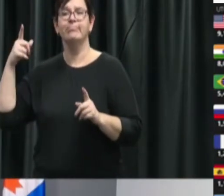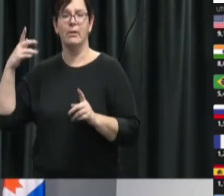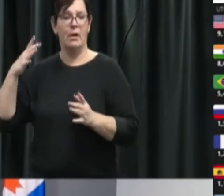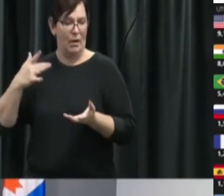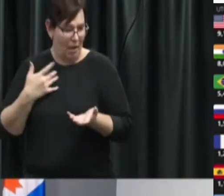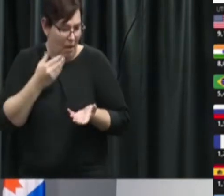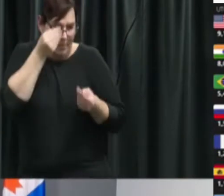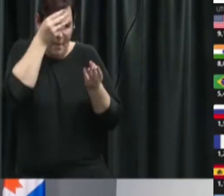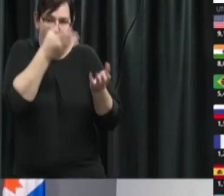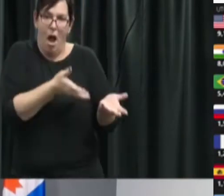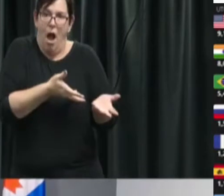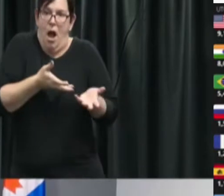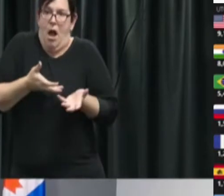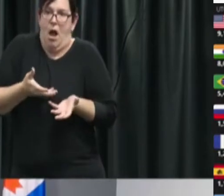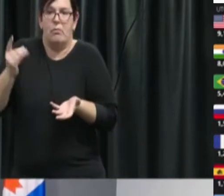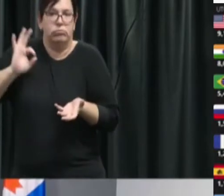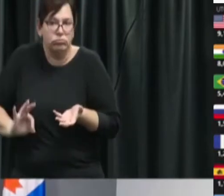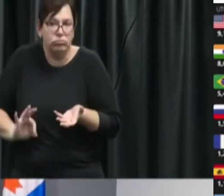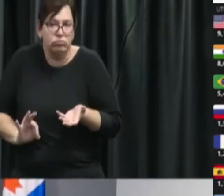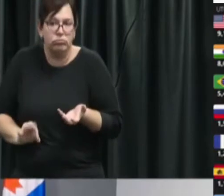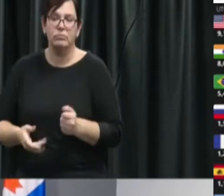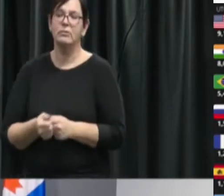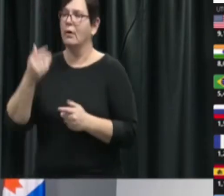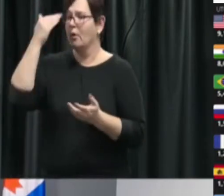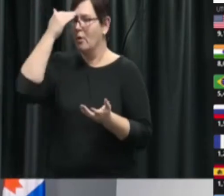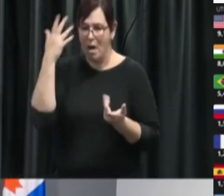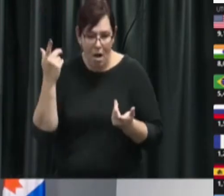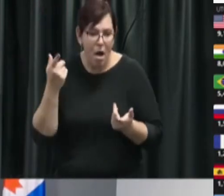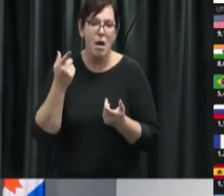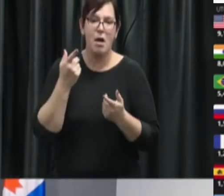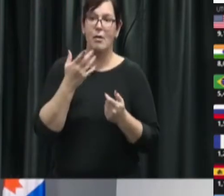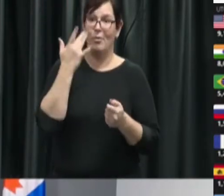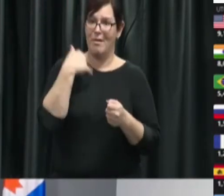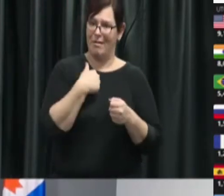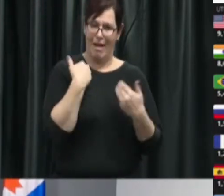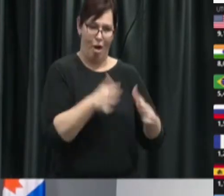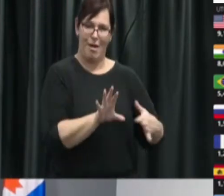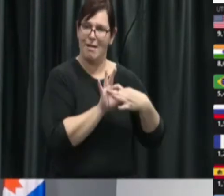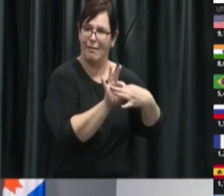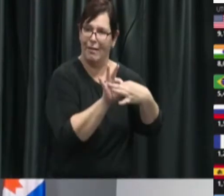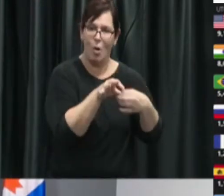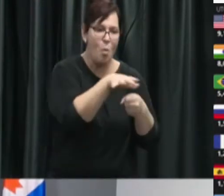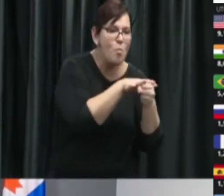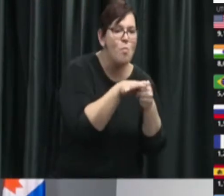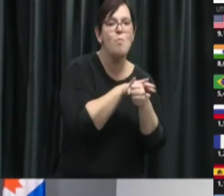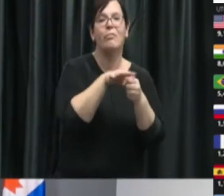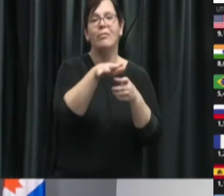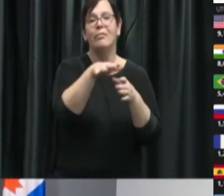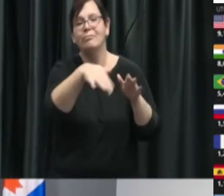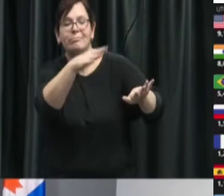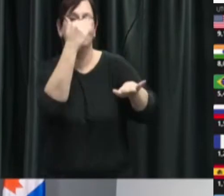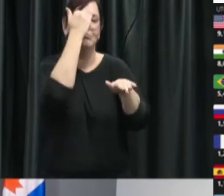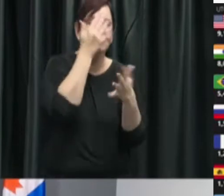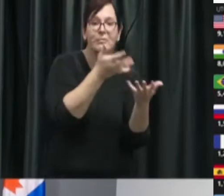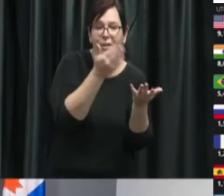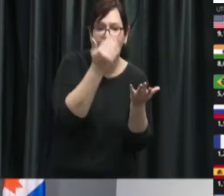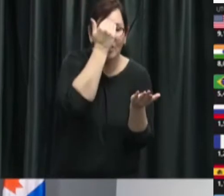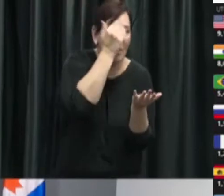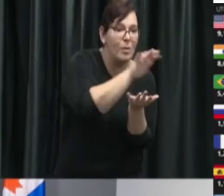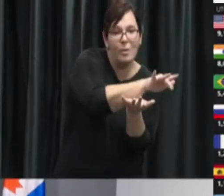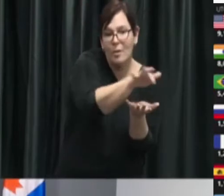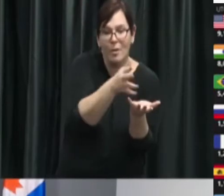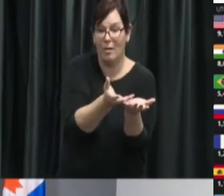the area? Who has connections into that community? Who knows where the testing might actually be most valuable, meaningful, and